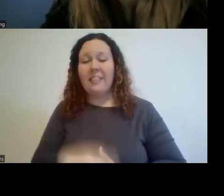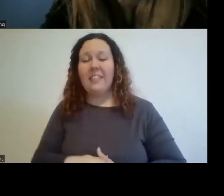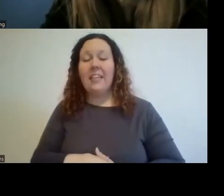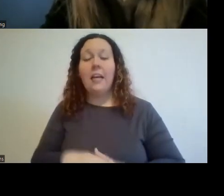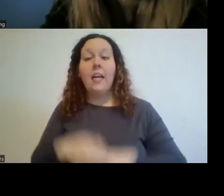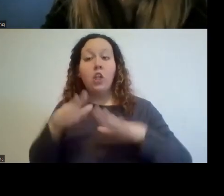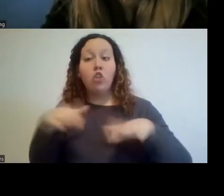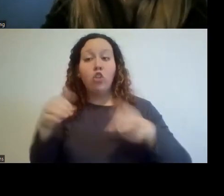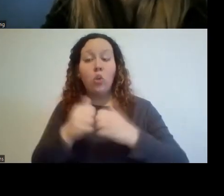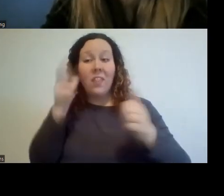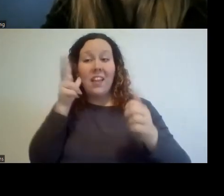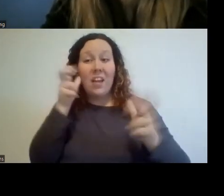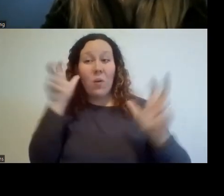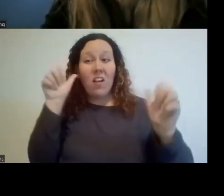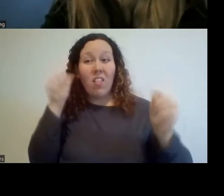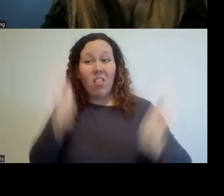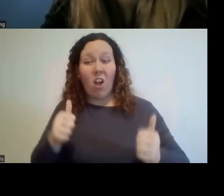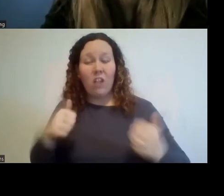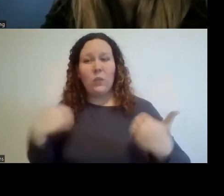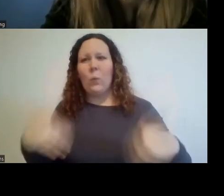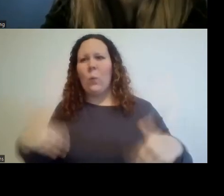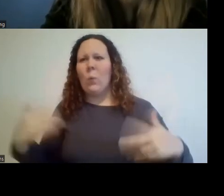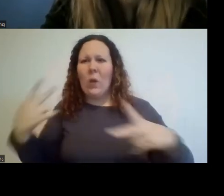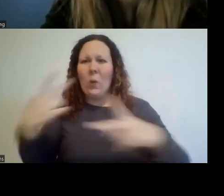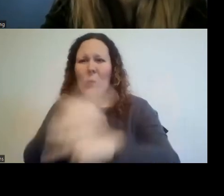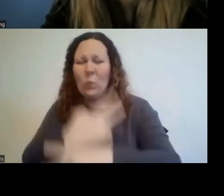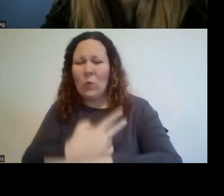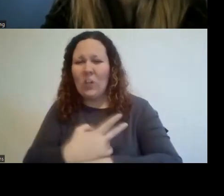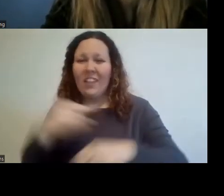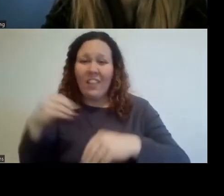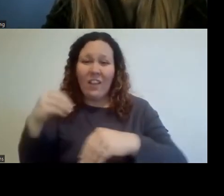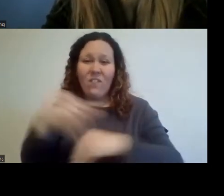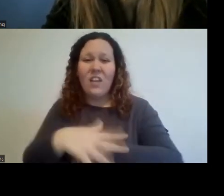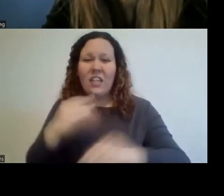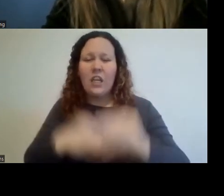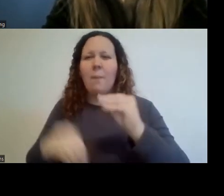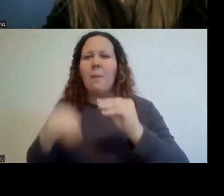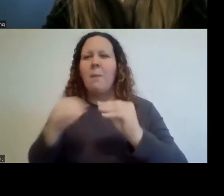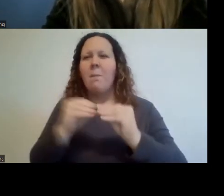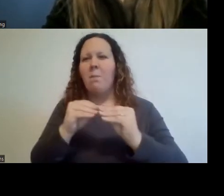they're at a bigger disadvantage, and they're affected much more by noise and reverberation.